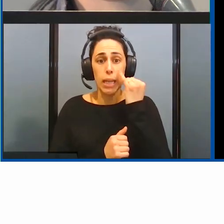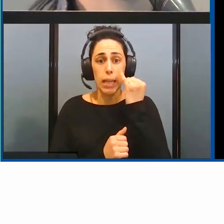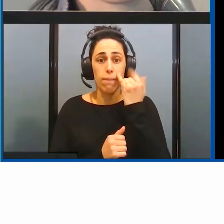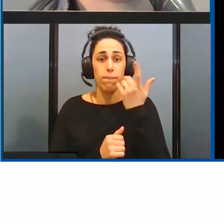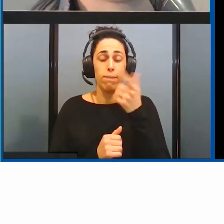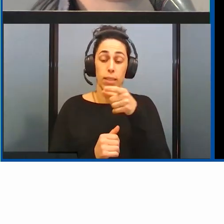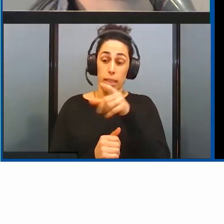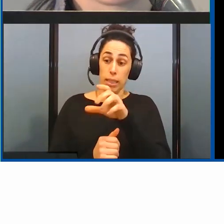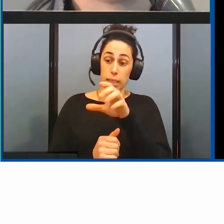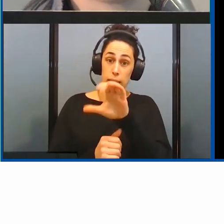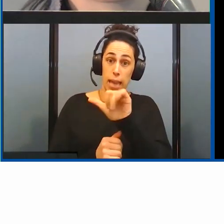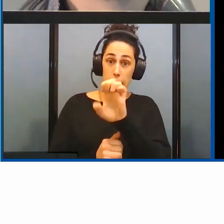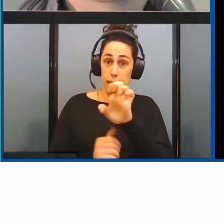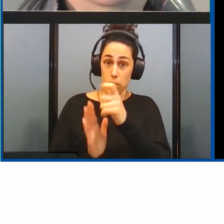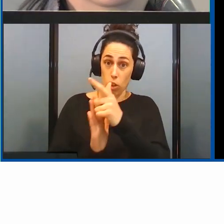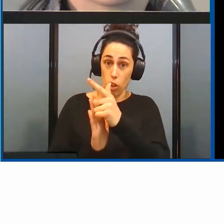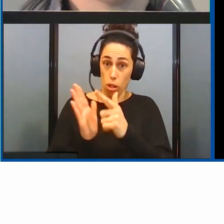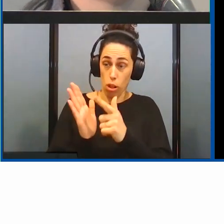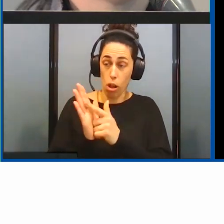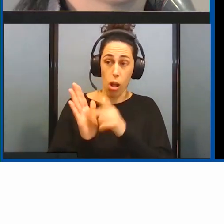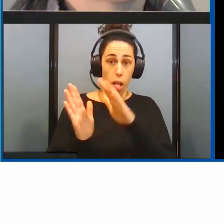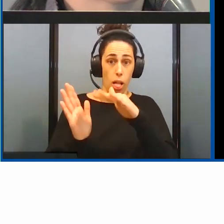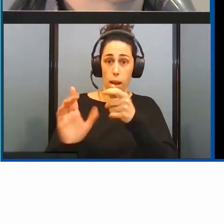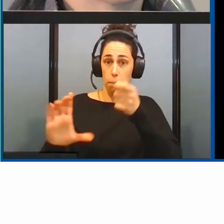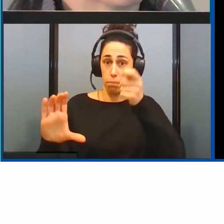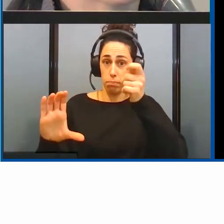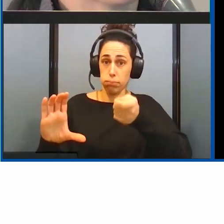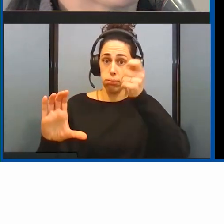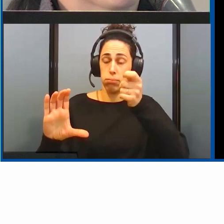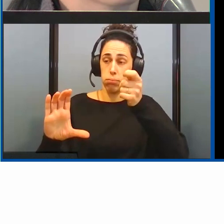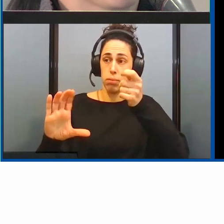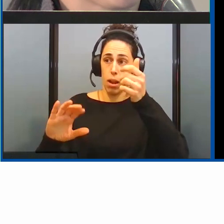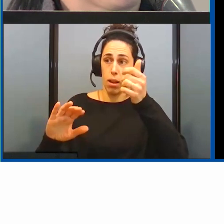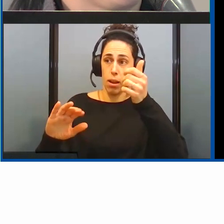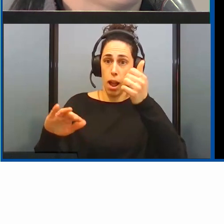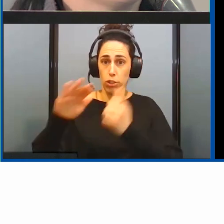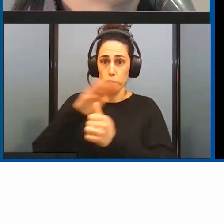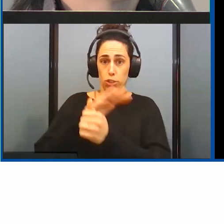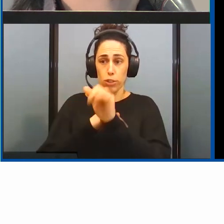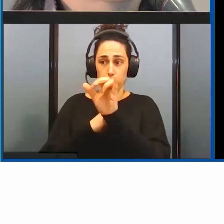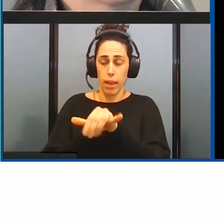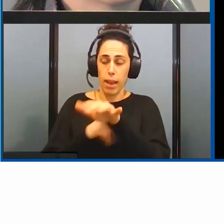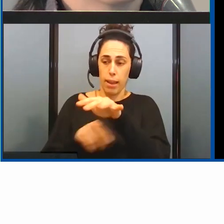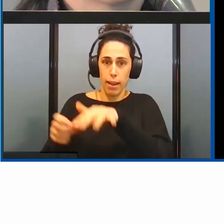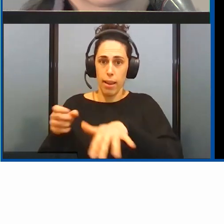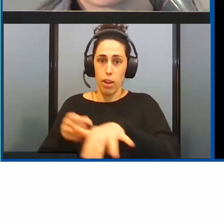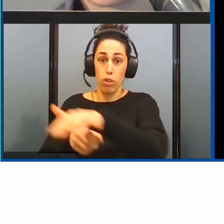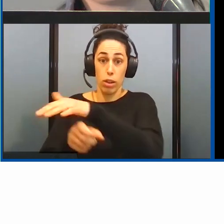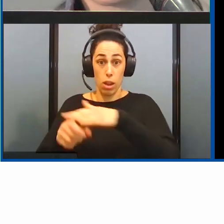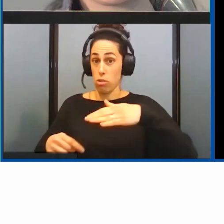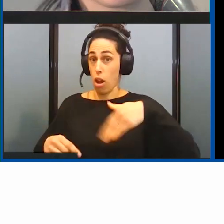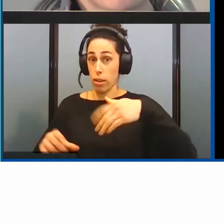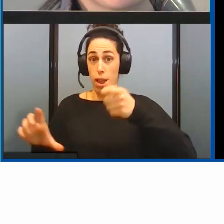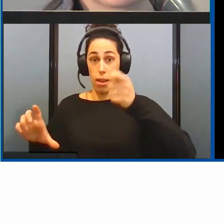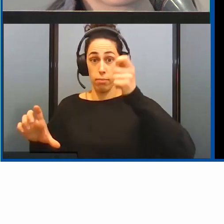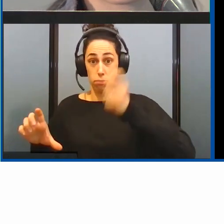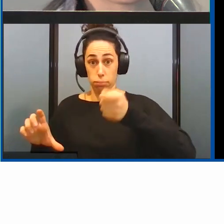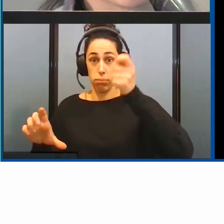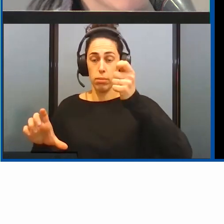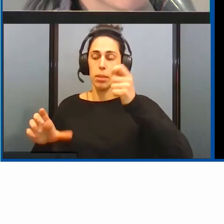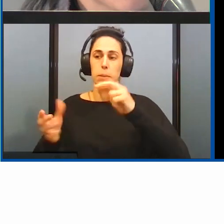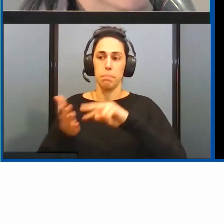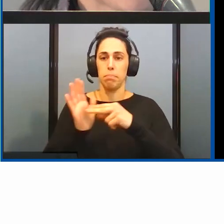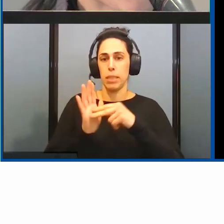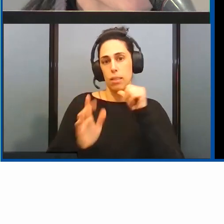a court has said this is now part of our law, it doesn't exist in that venue. So, for example, the Youth